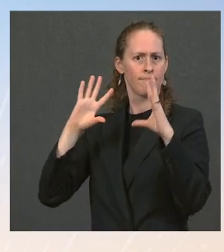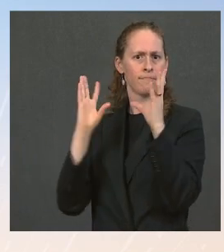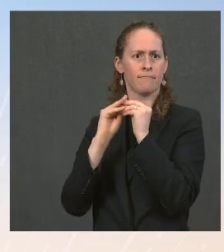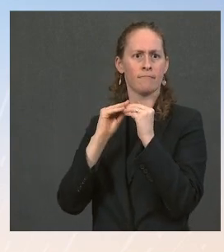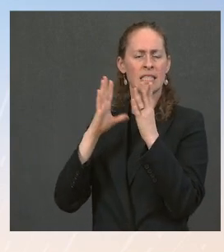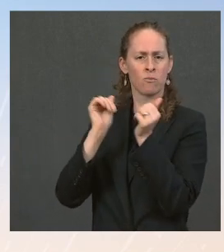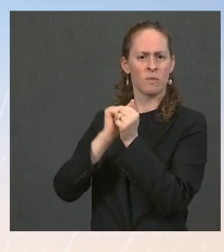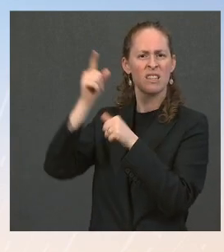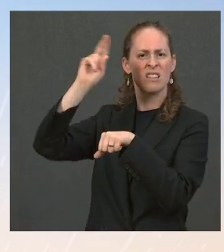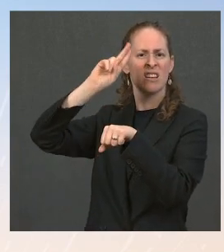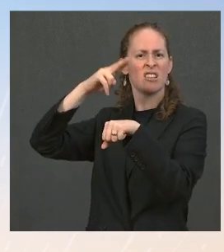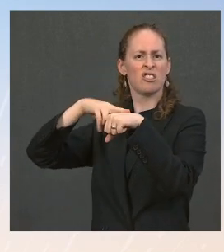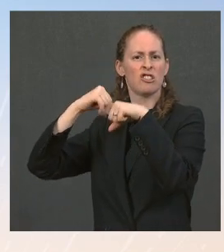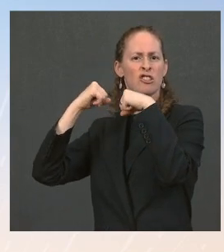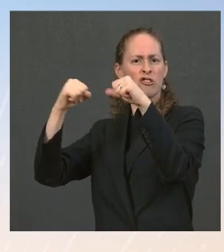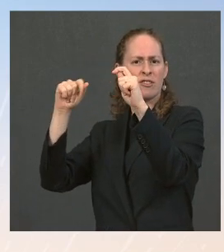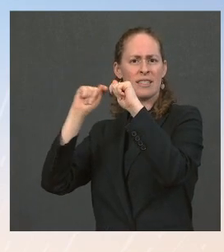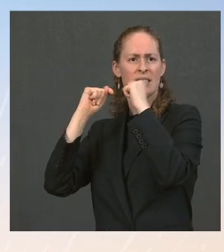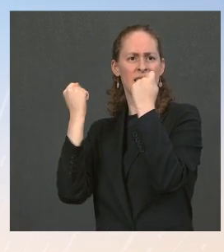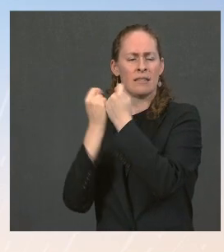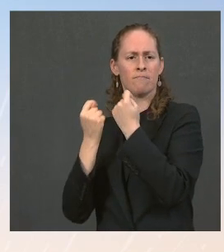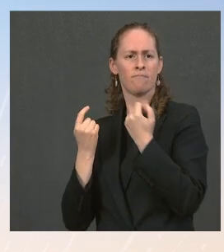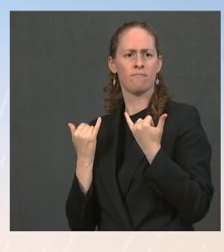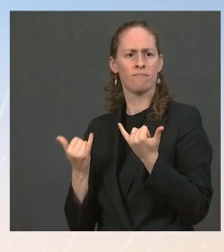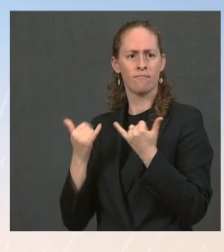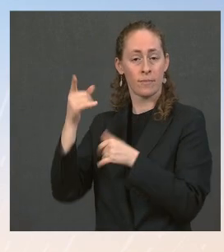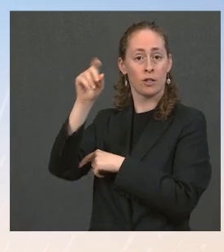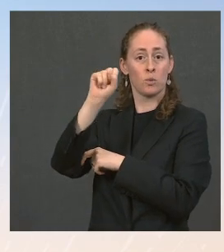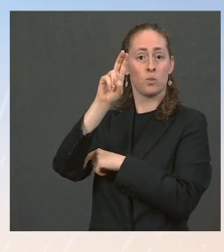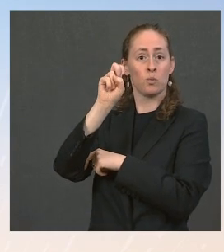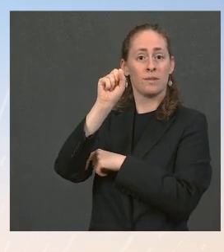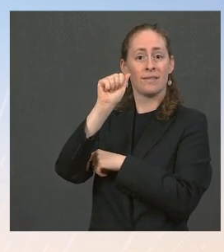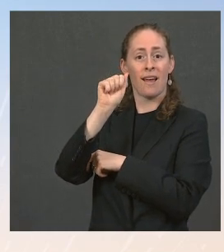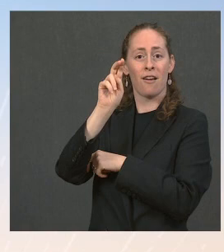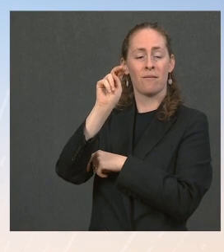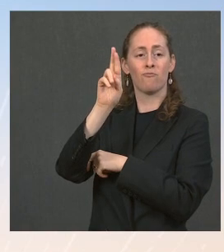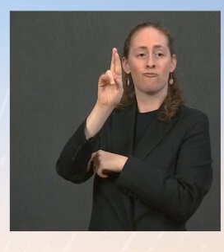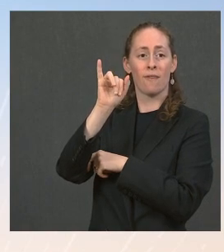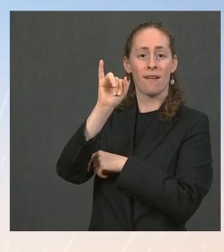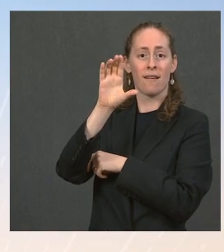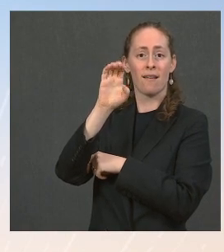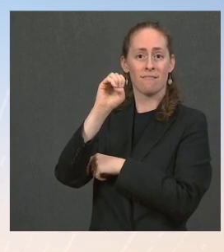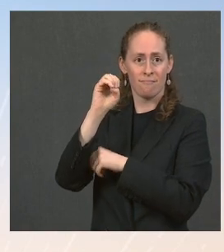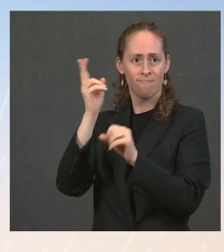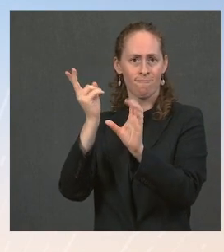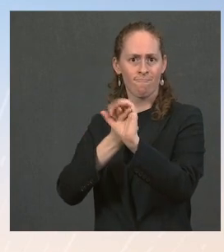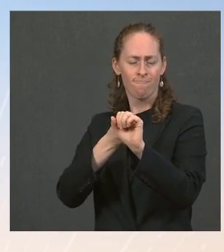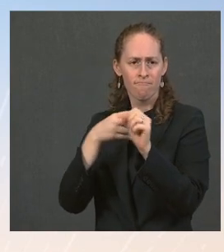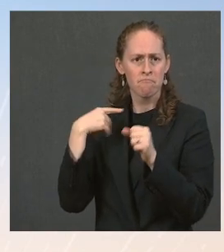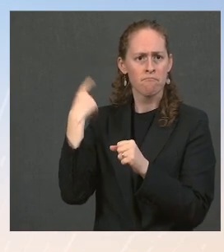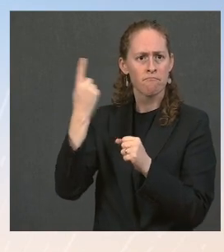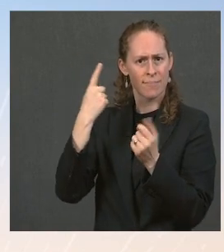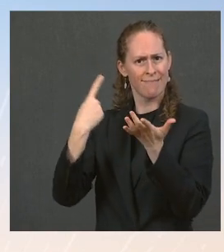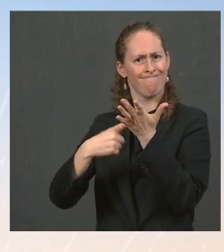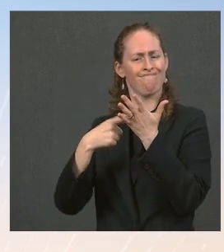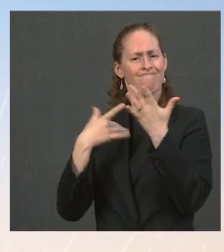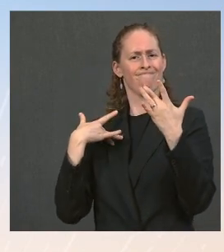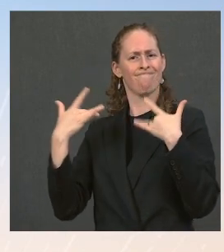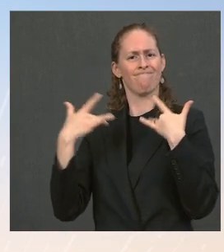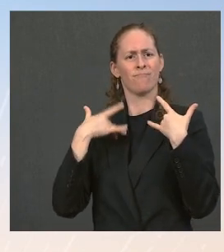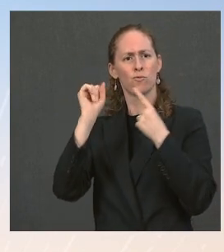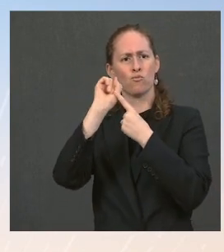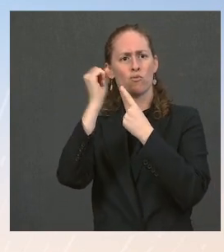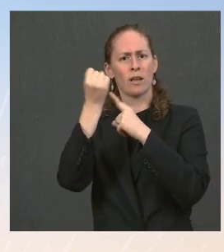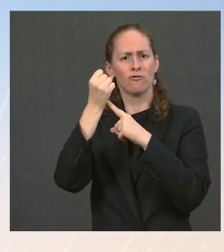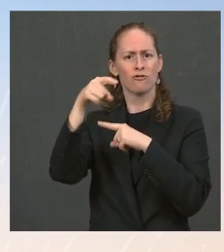and Susan Rice. Yep. Can you give us an update, because they were talking about Haiti, mm-hmm. the immigration issue at the border. Could you give us an